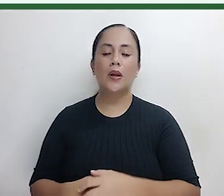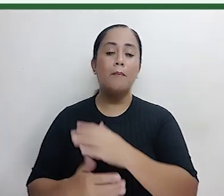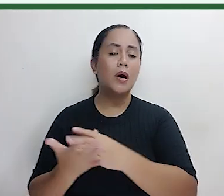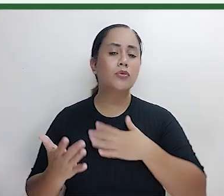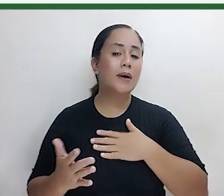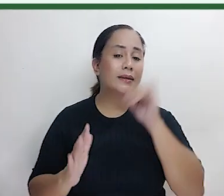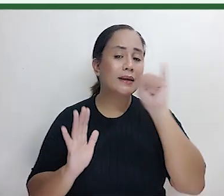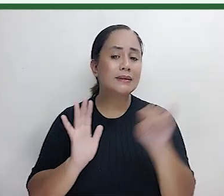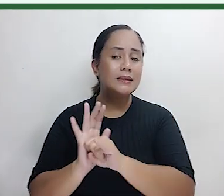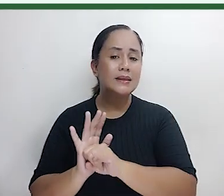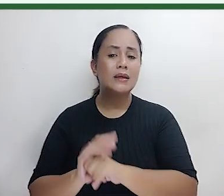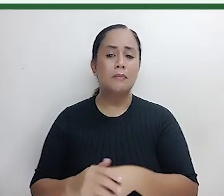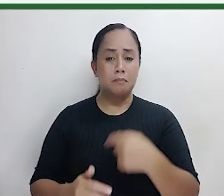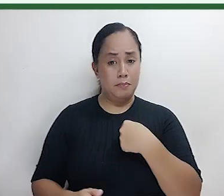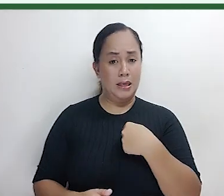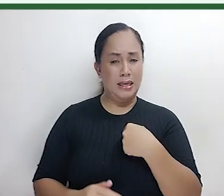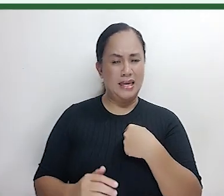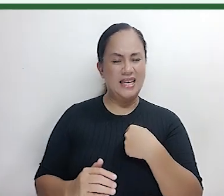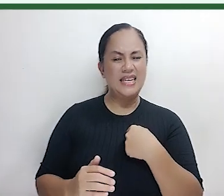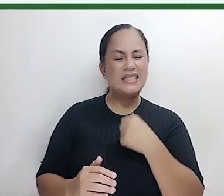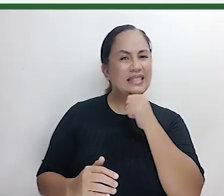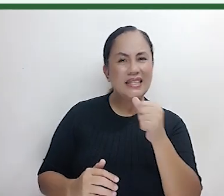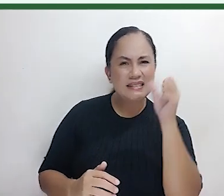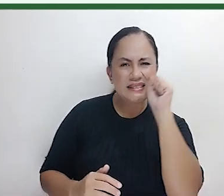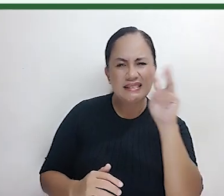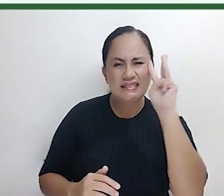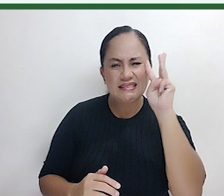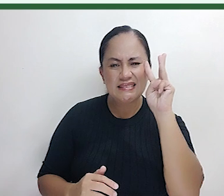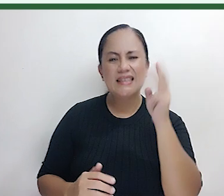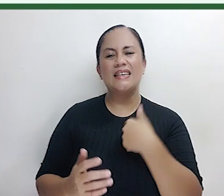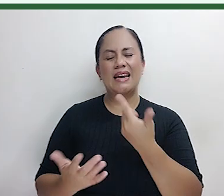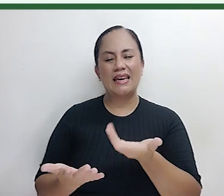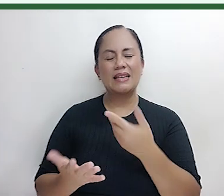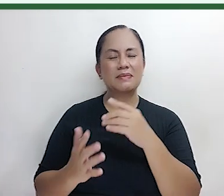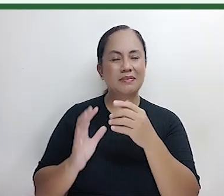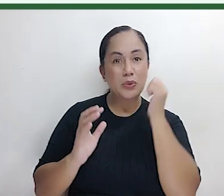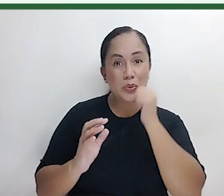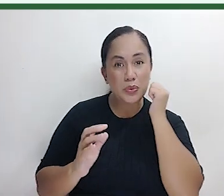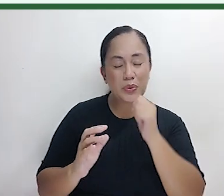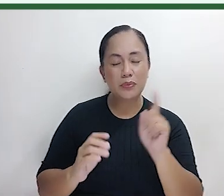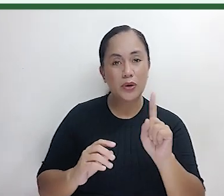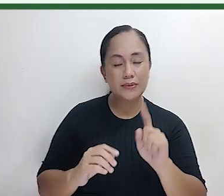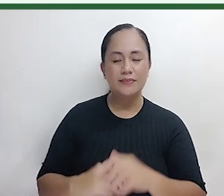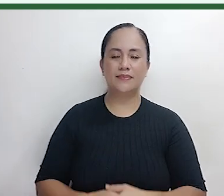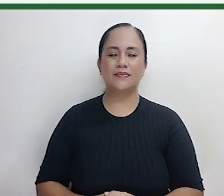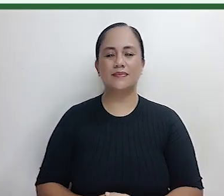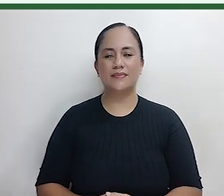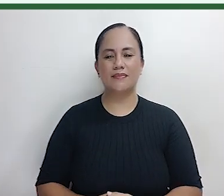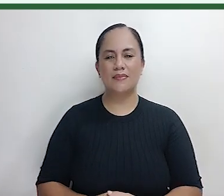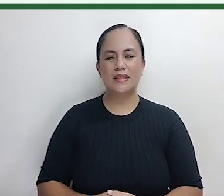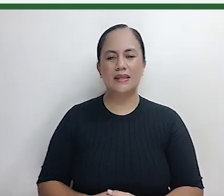Number 2. The part of my identity that I am least aware of on a daily basis is